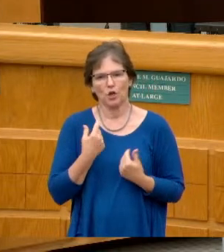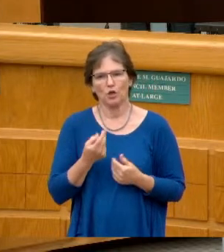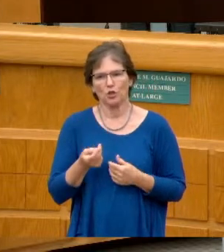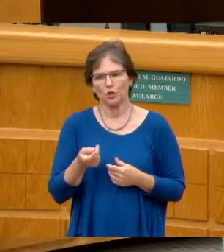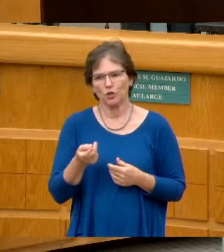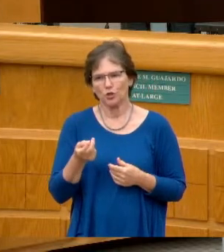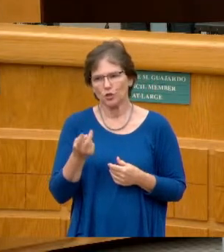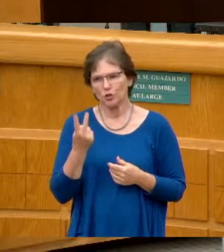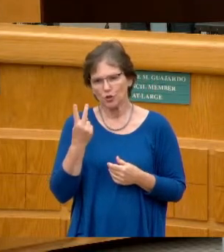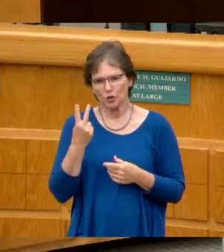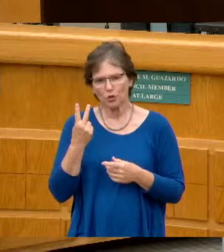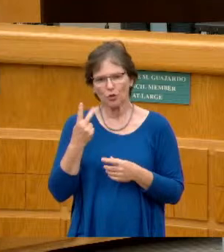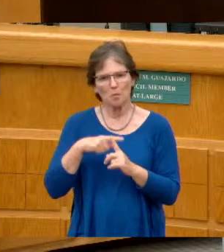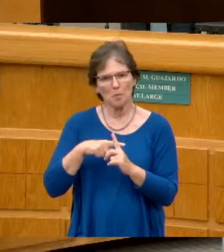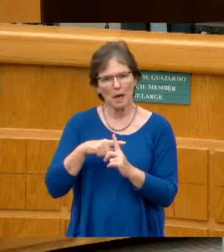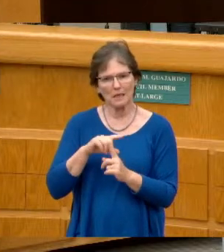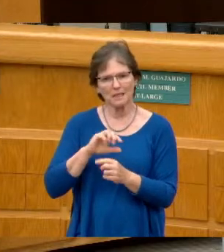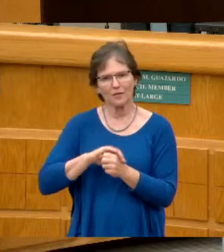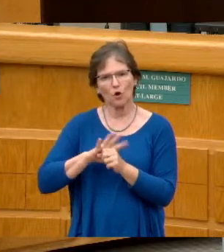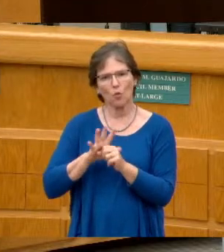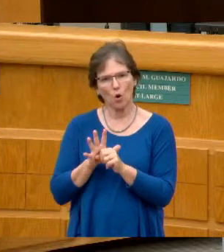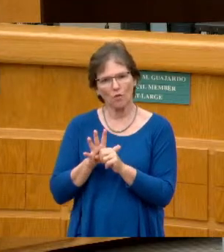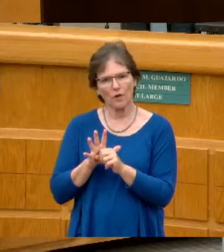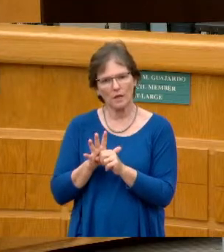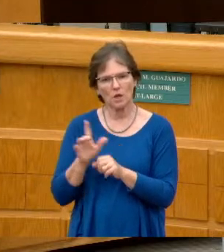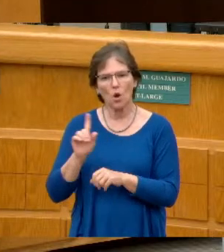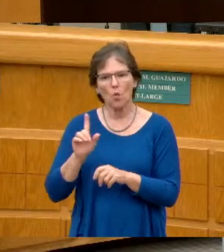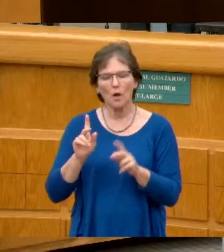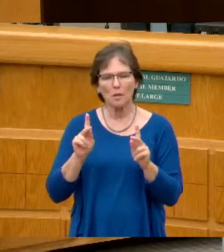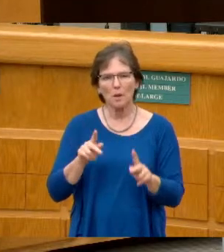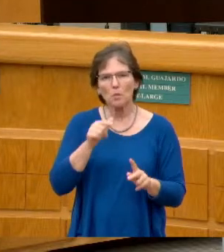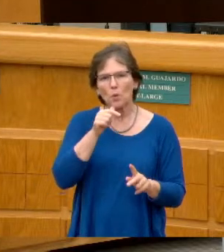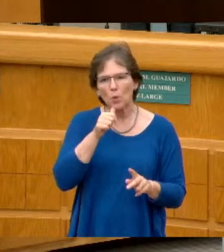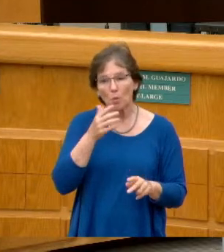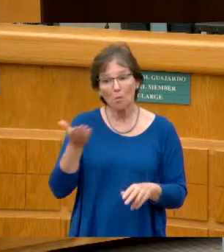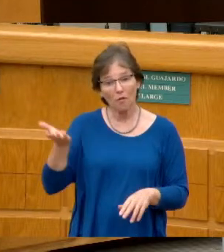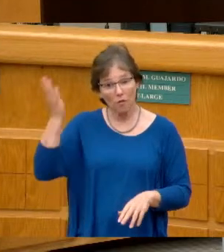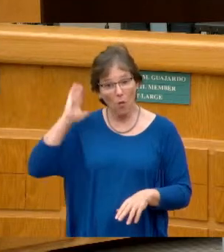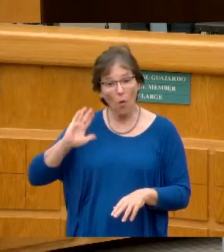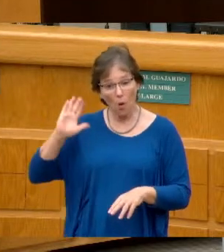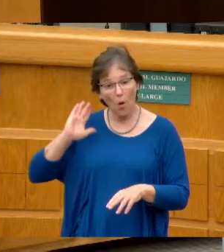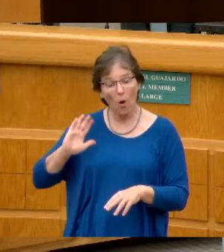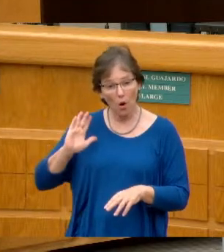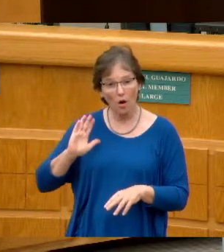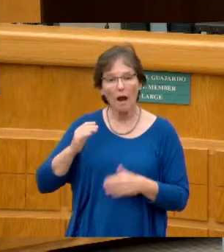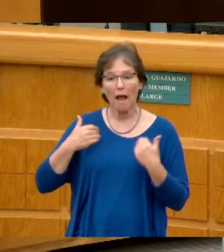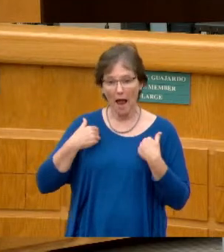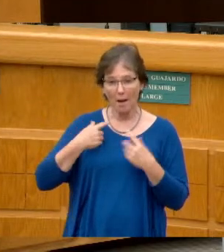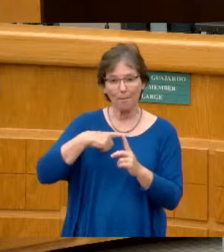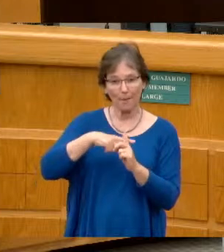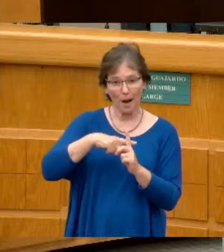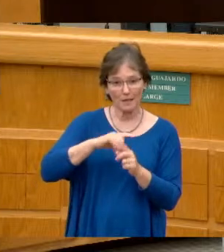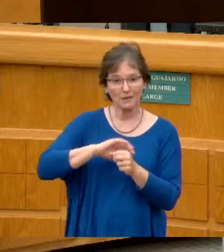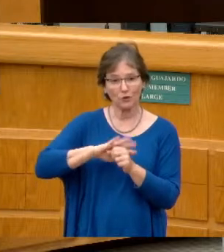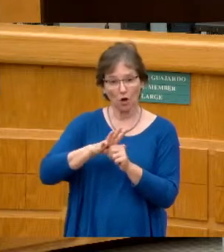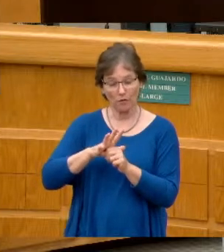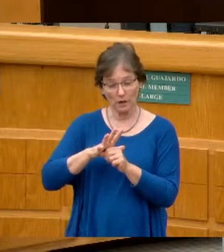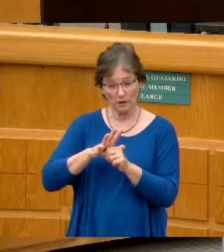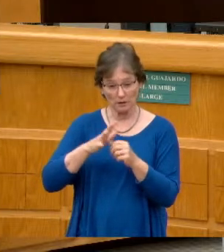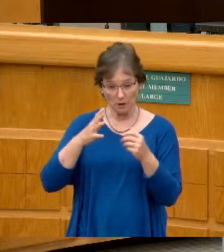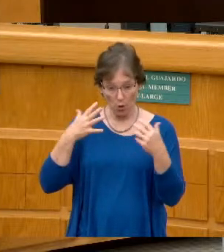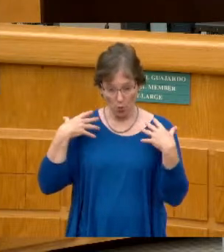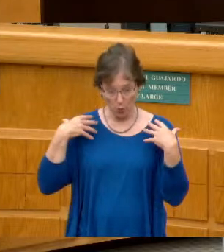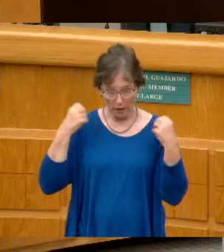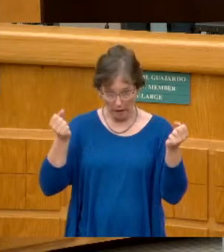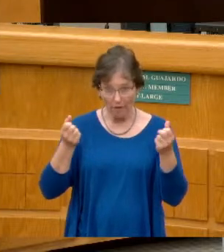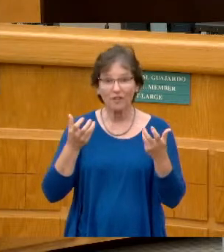beach as quickly and as safely as possible. So that was our first safety item. The second is COVID reinfections. I was asked several